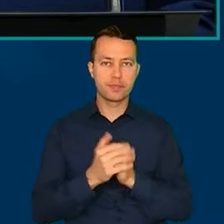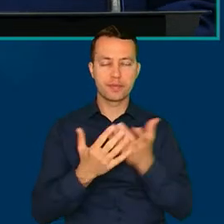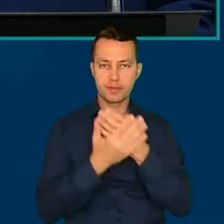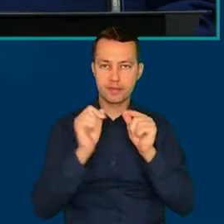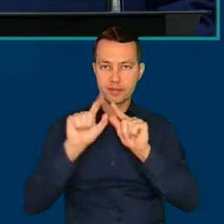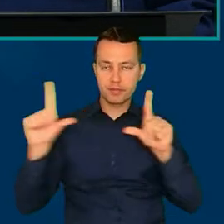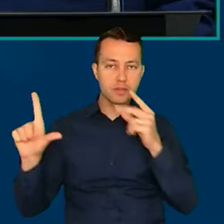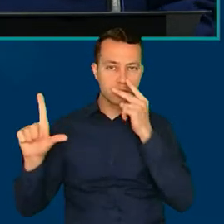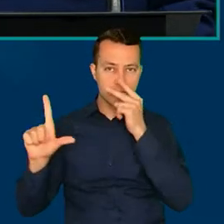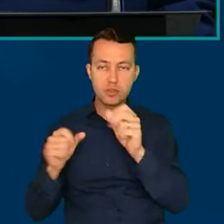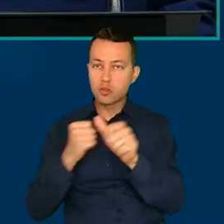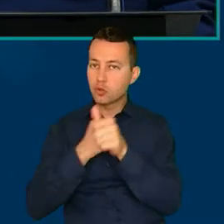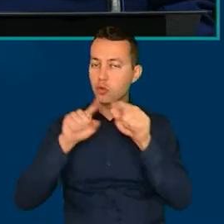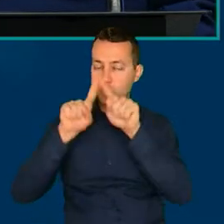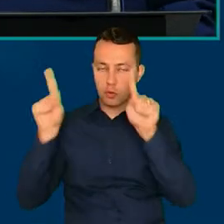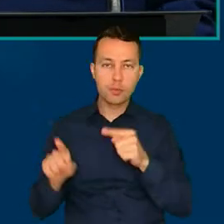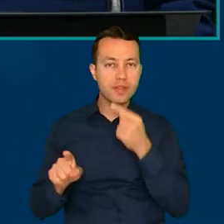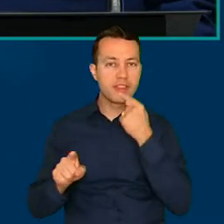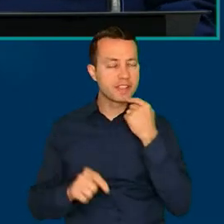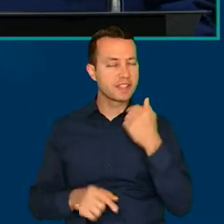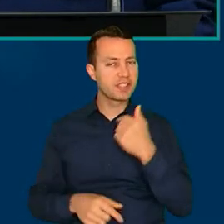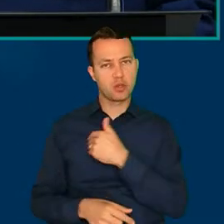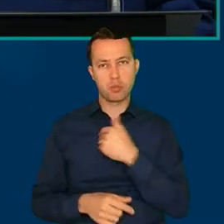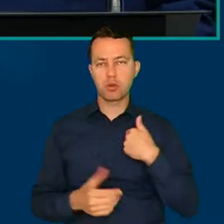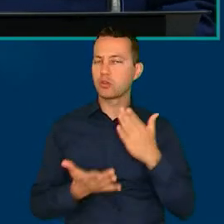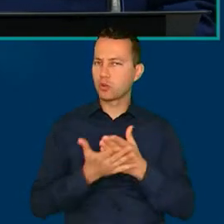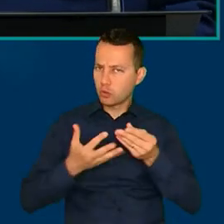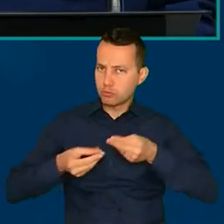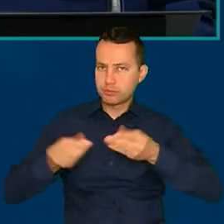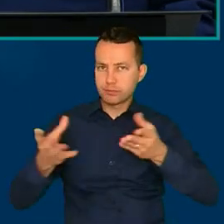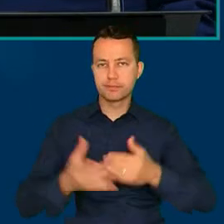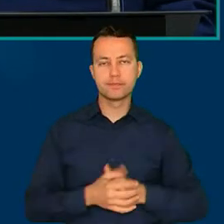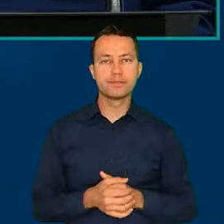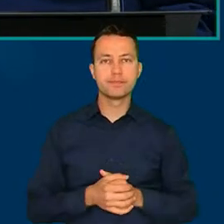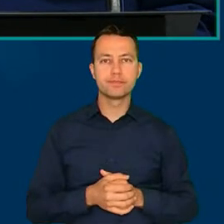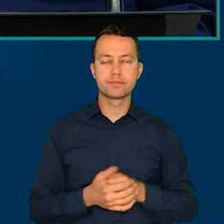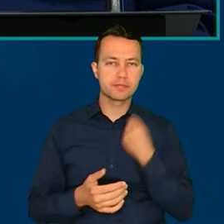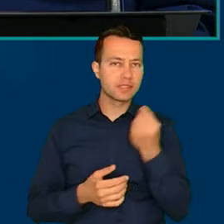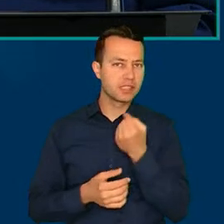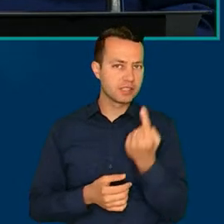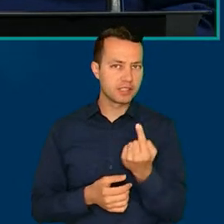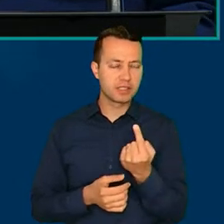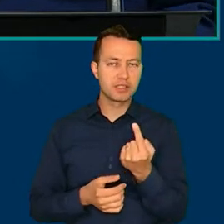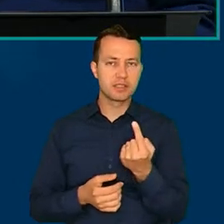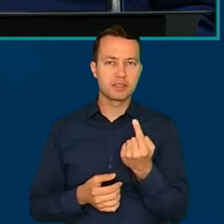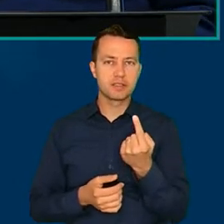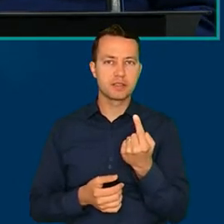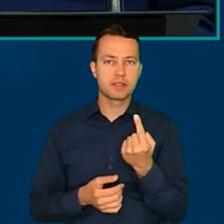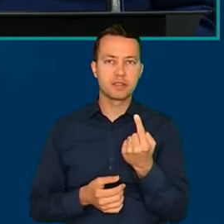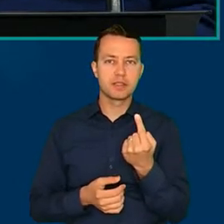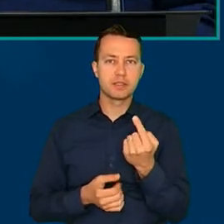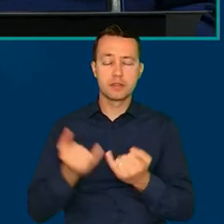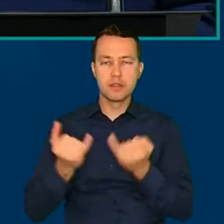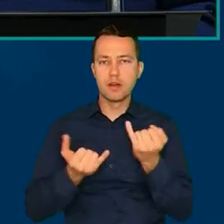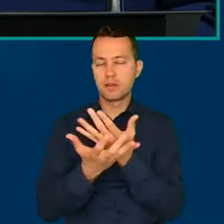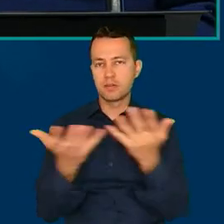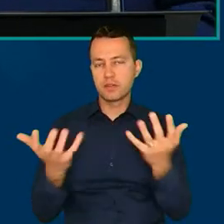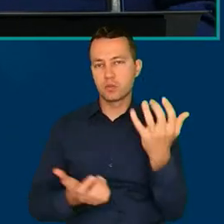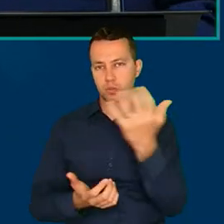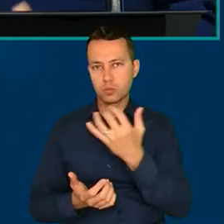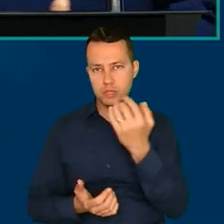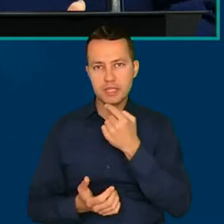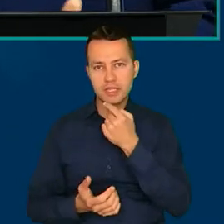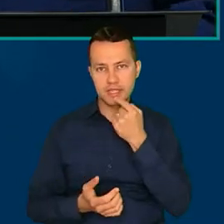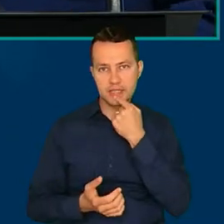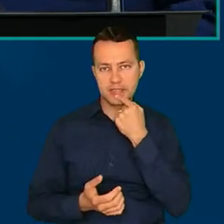slide, almost all of these elements are already available in Polish. Still one remains to be